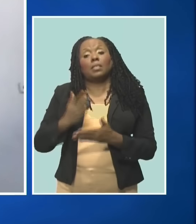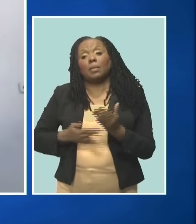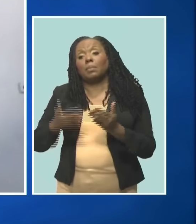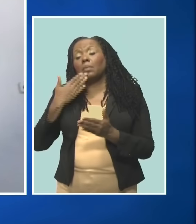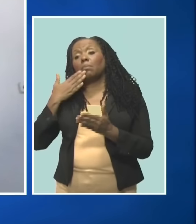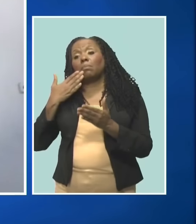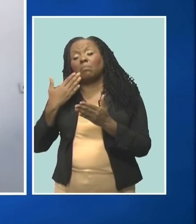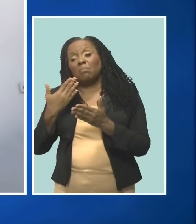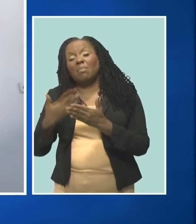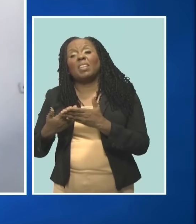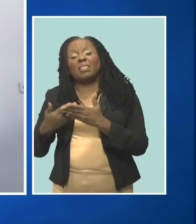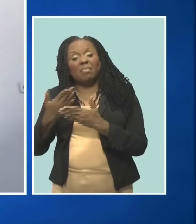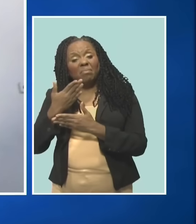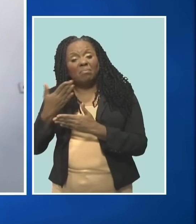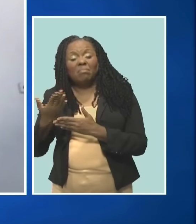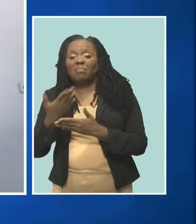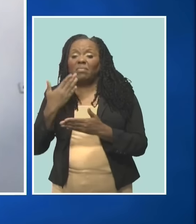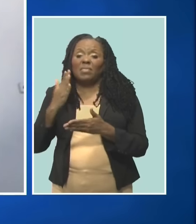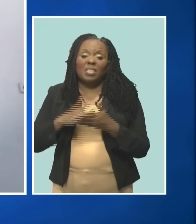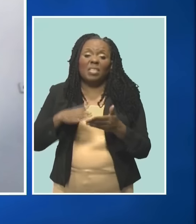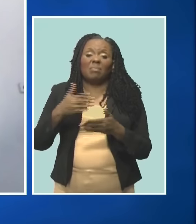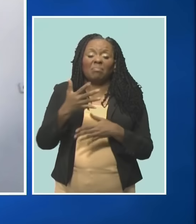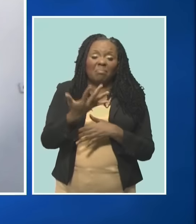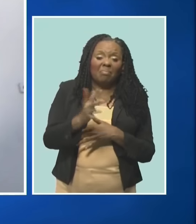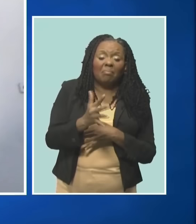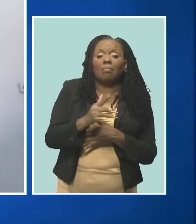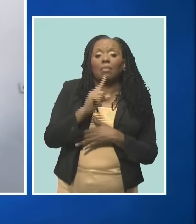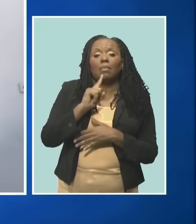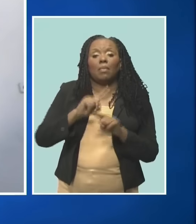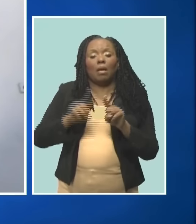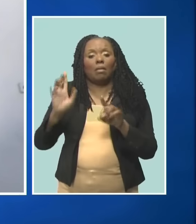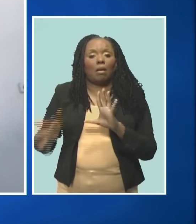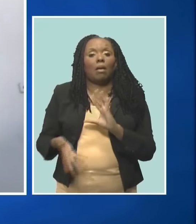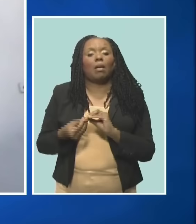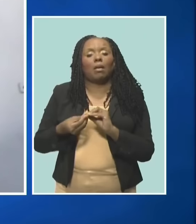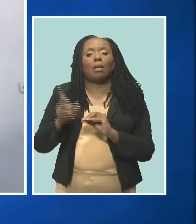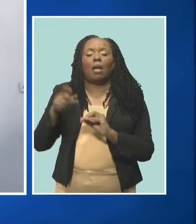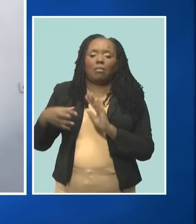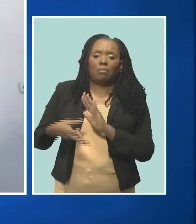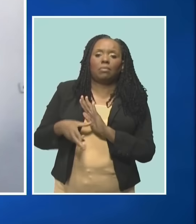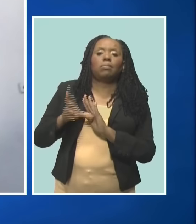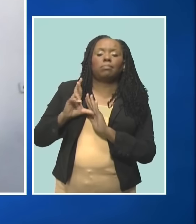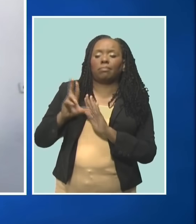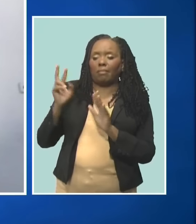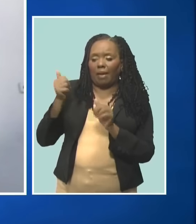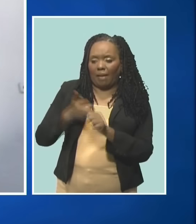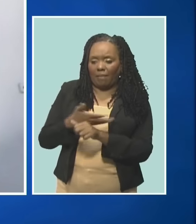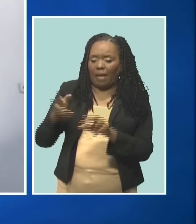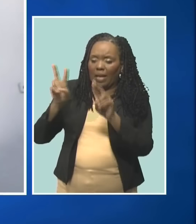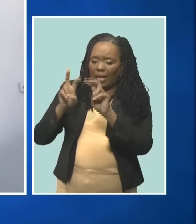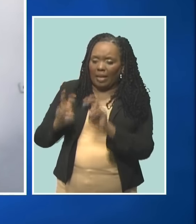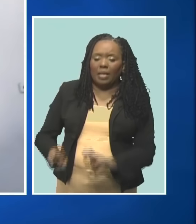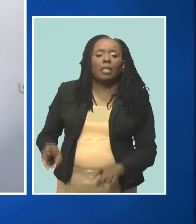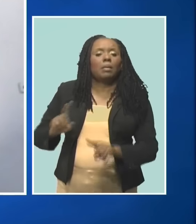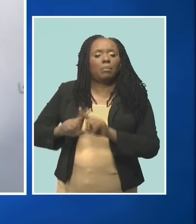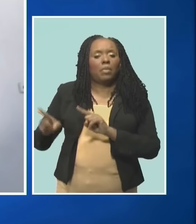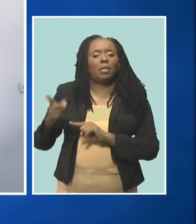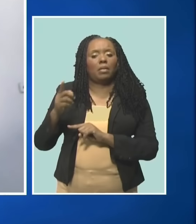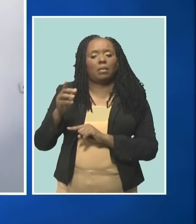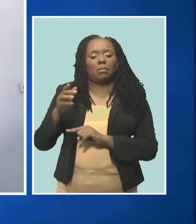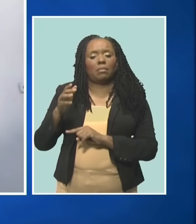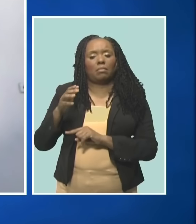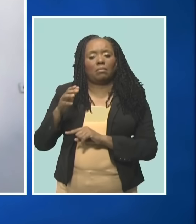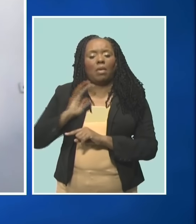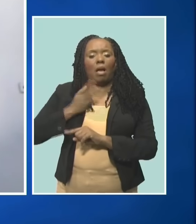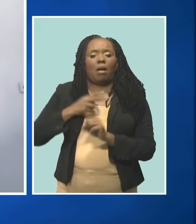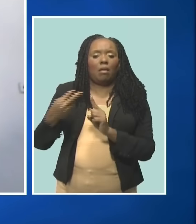some lows, but overall, for us, some things that we have to step back, but we see the festival as being a success. Again, if you